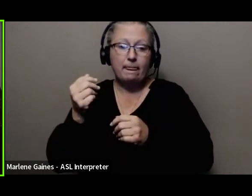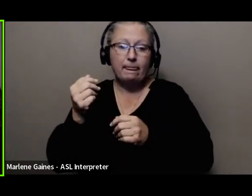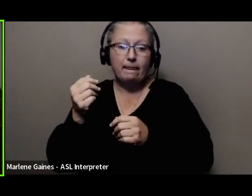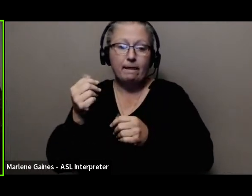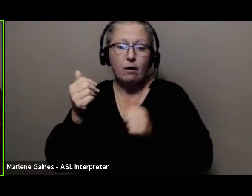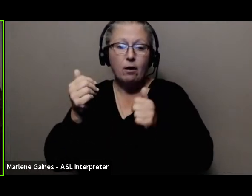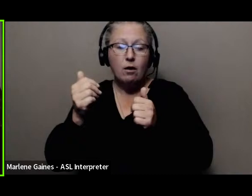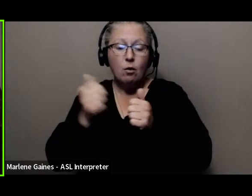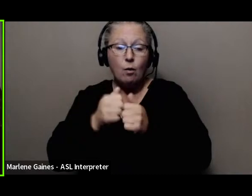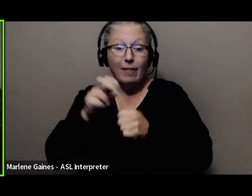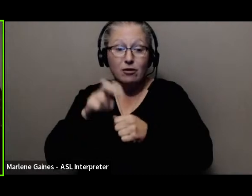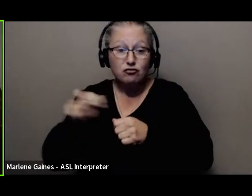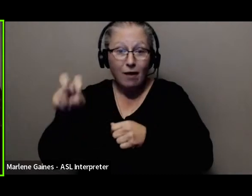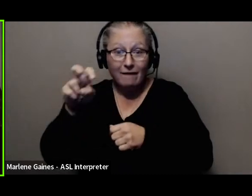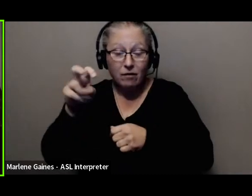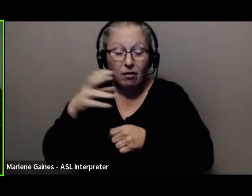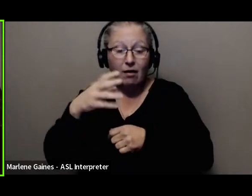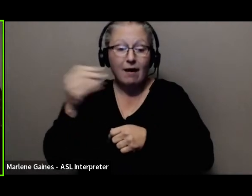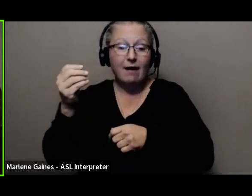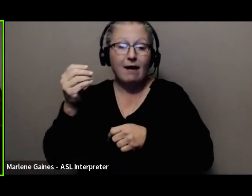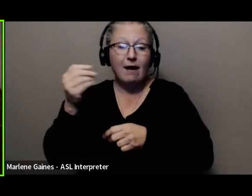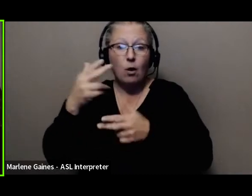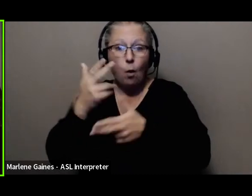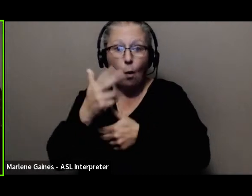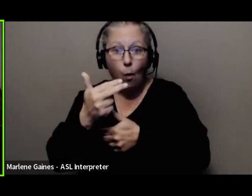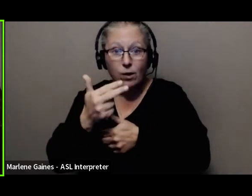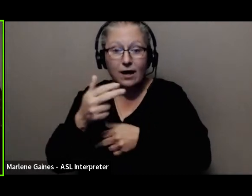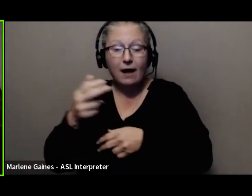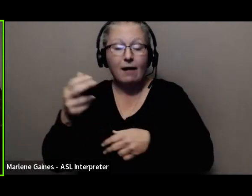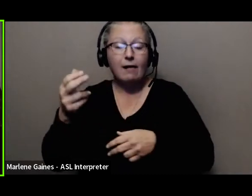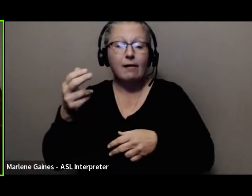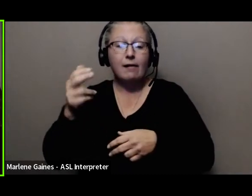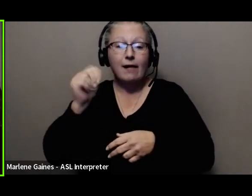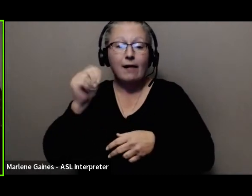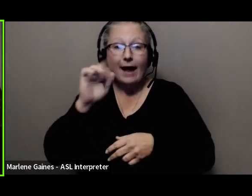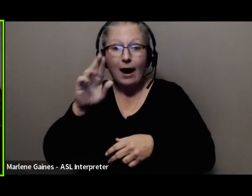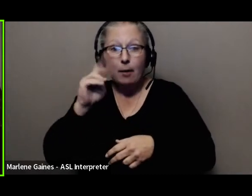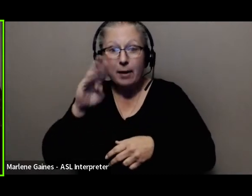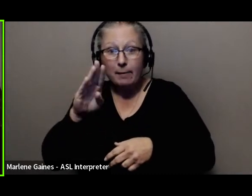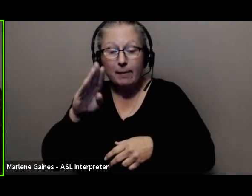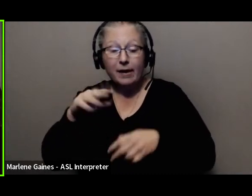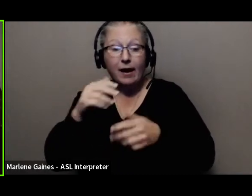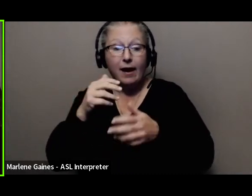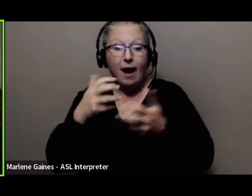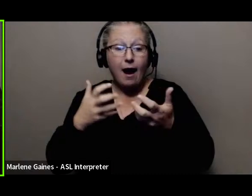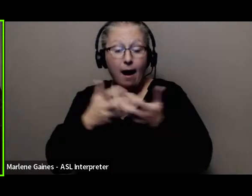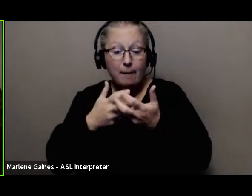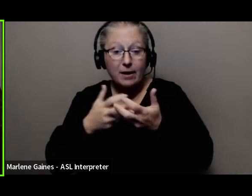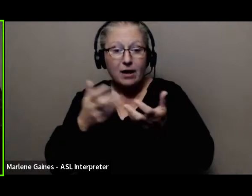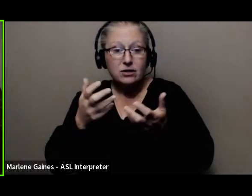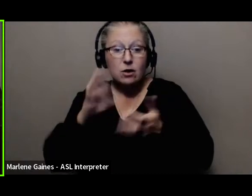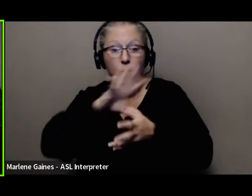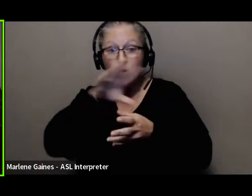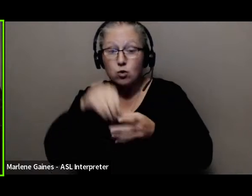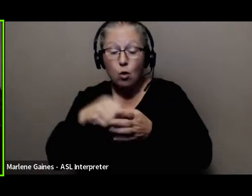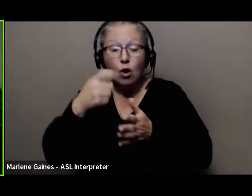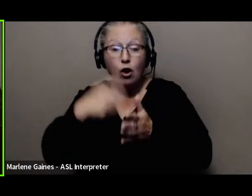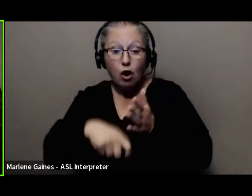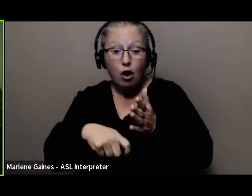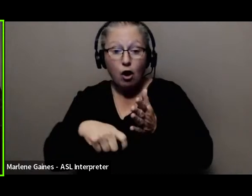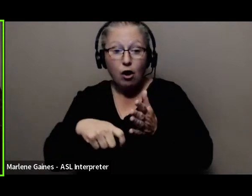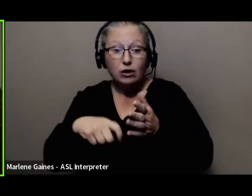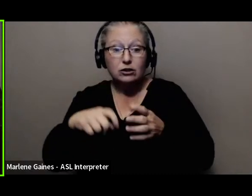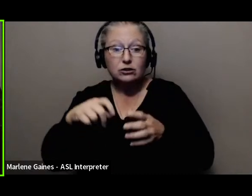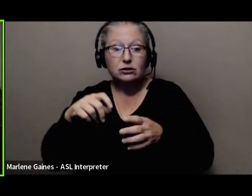the travel and the hotel Airbnb accommodations, the total cost